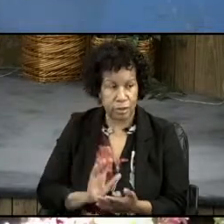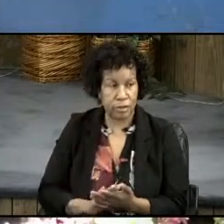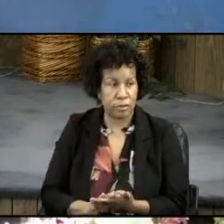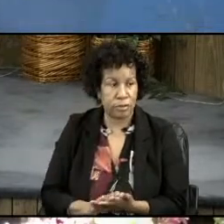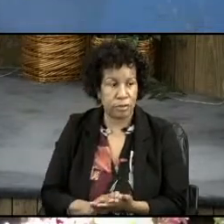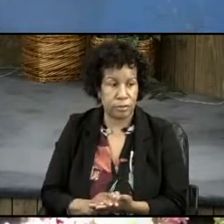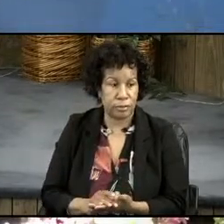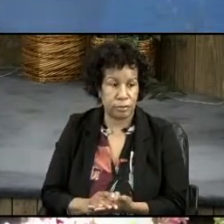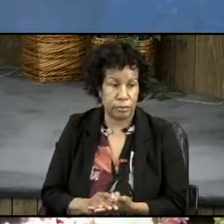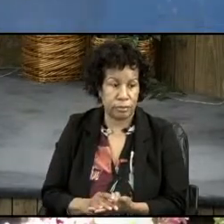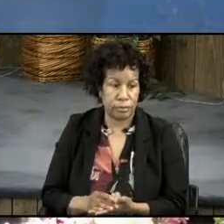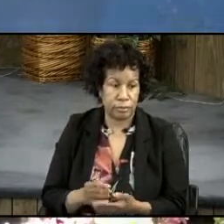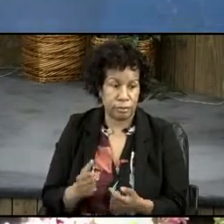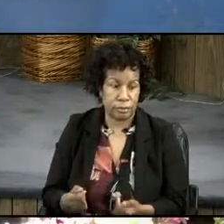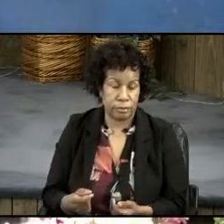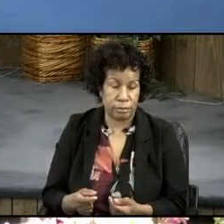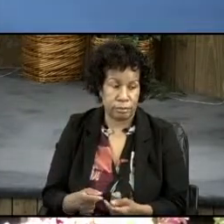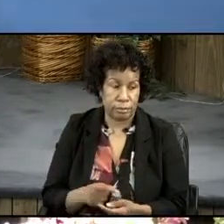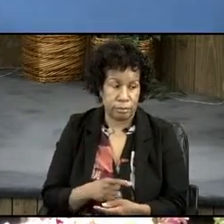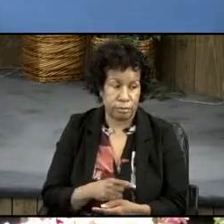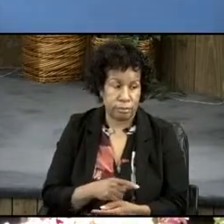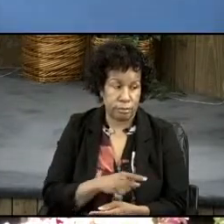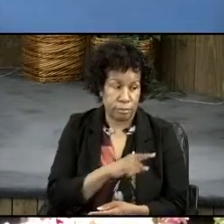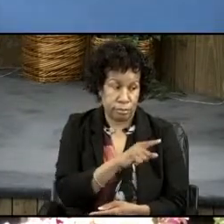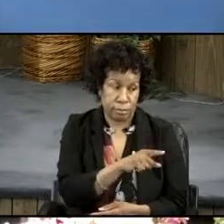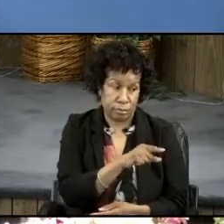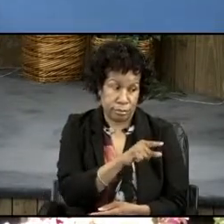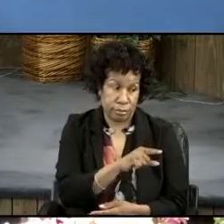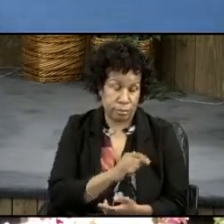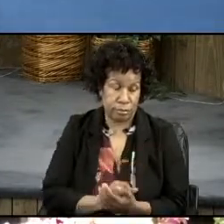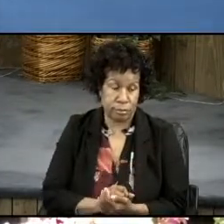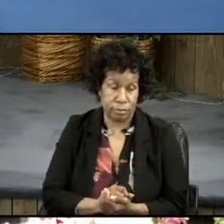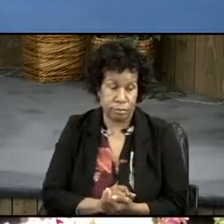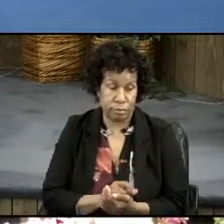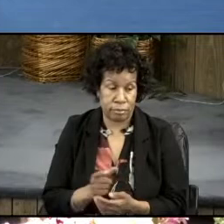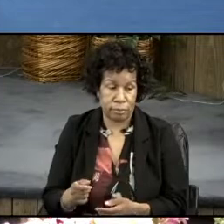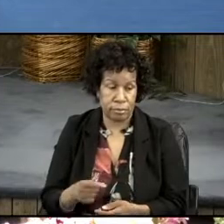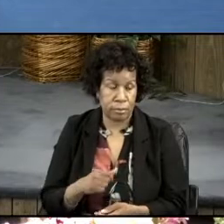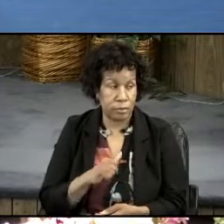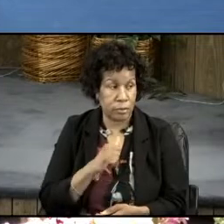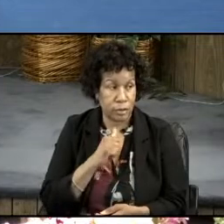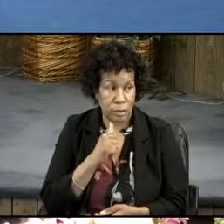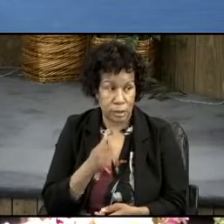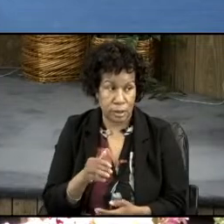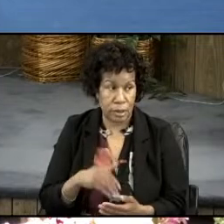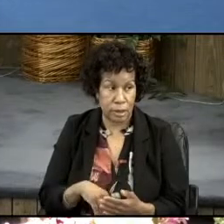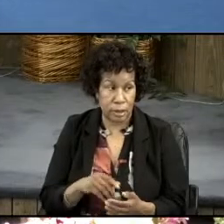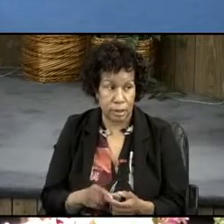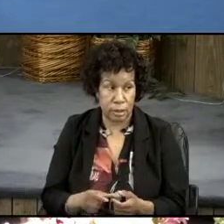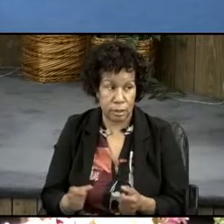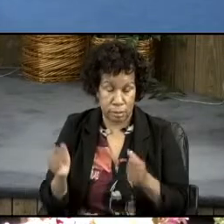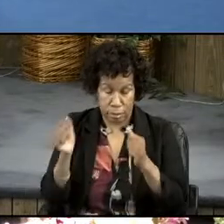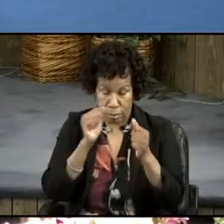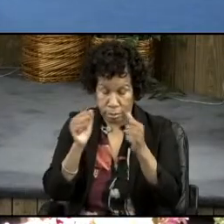Let me bring it on home. These guys, when they're not in battle, they're at